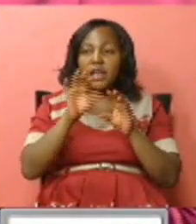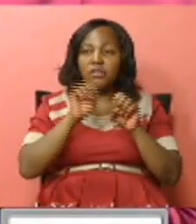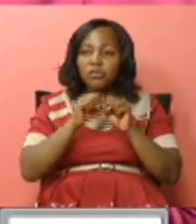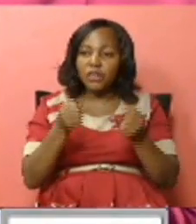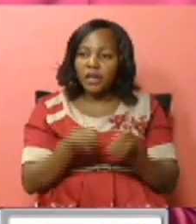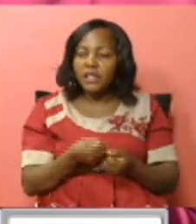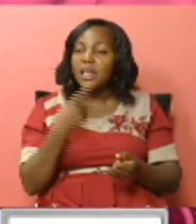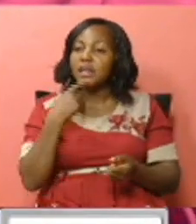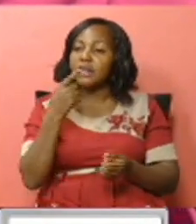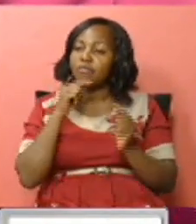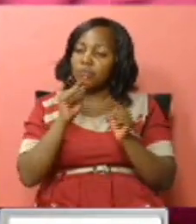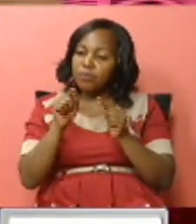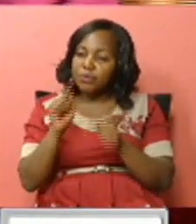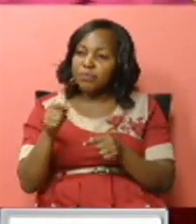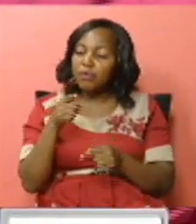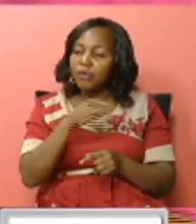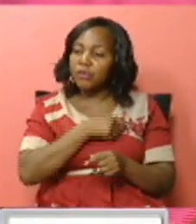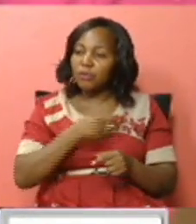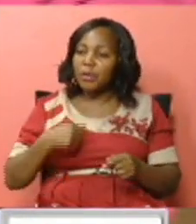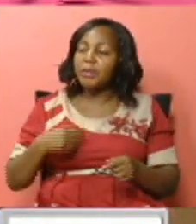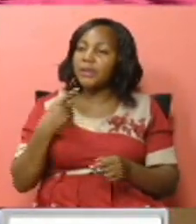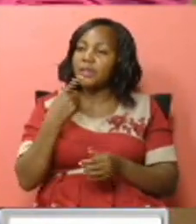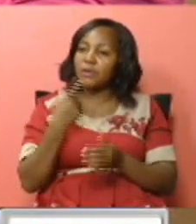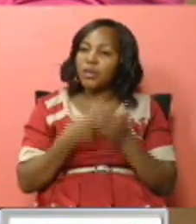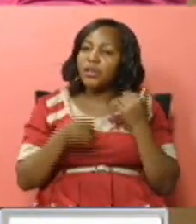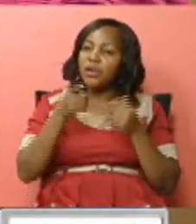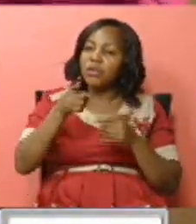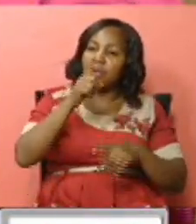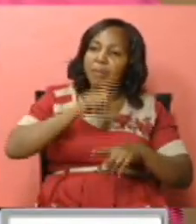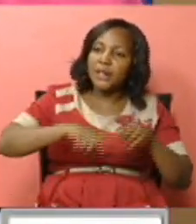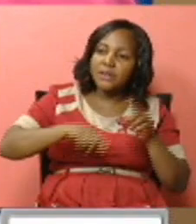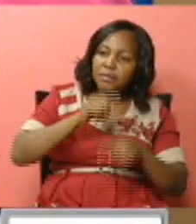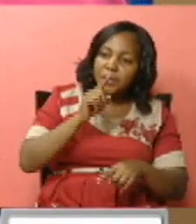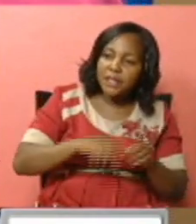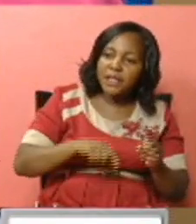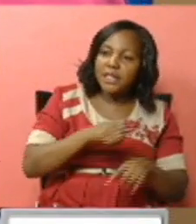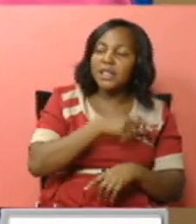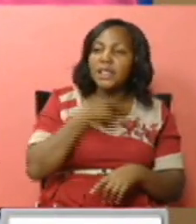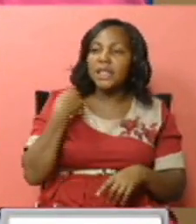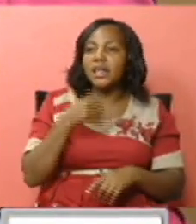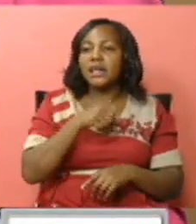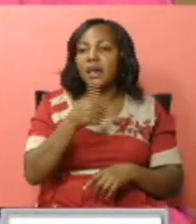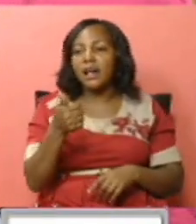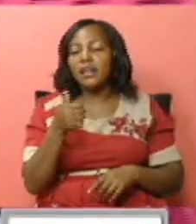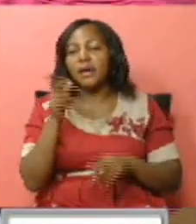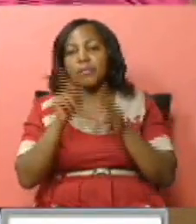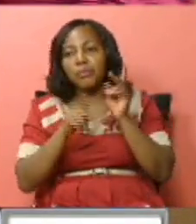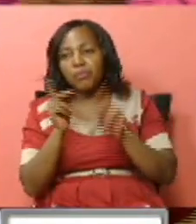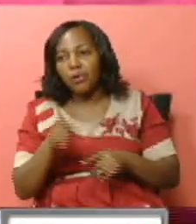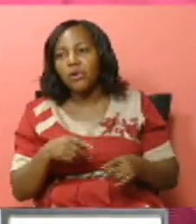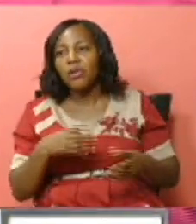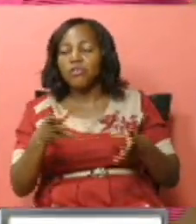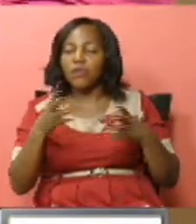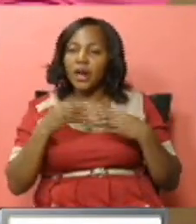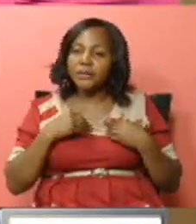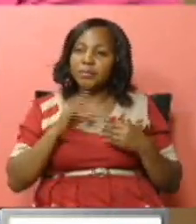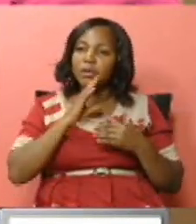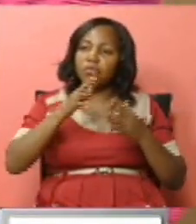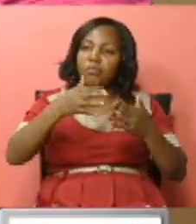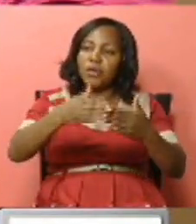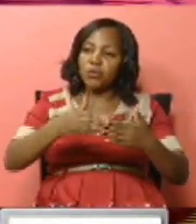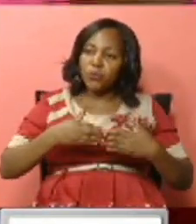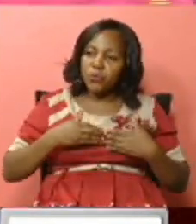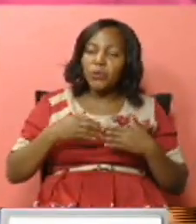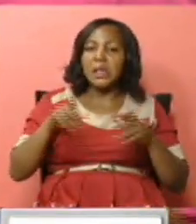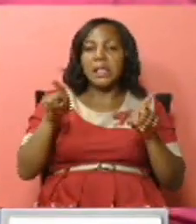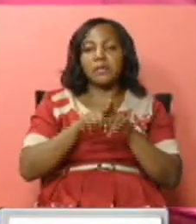that they participated in the killing of their other people, that they accepted to be raped, that they accepted to participate and